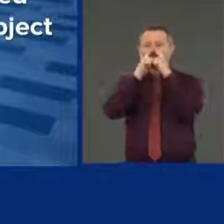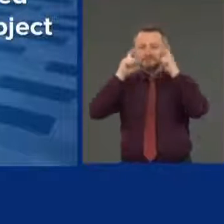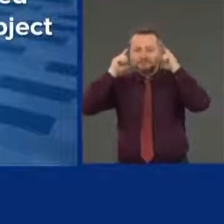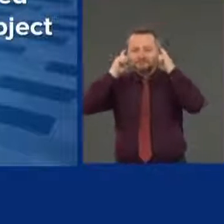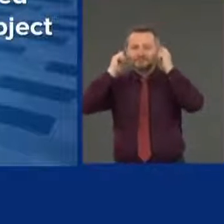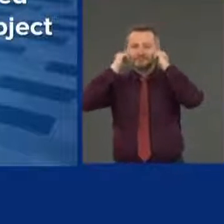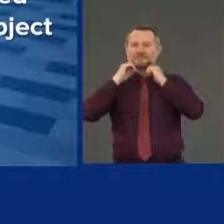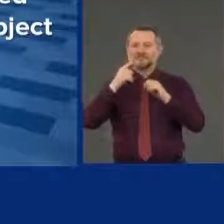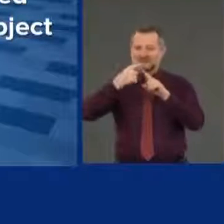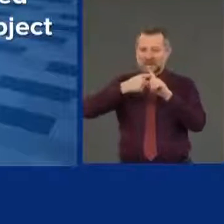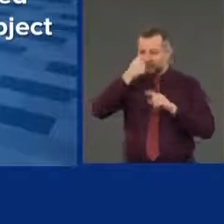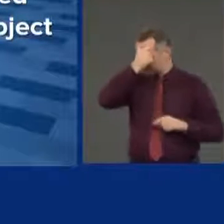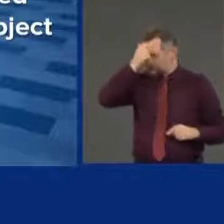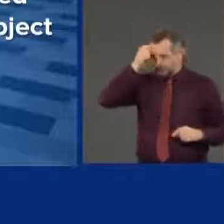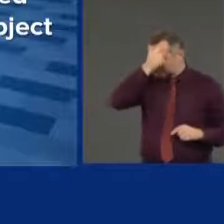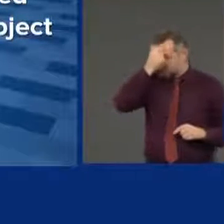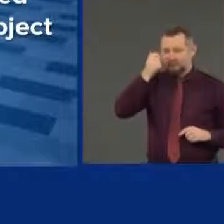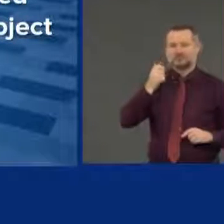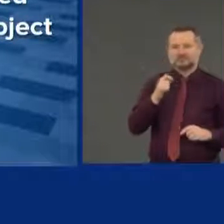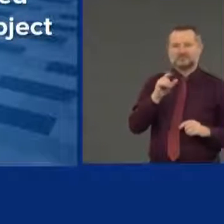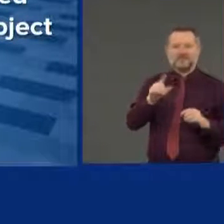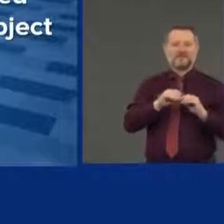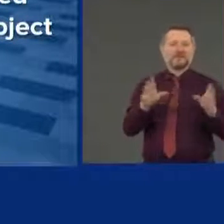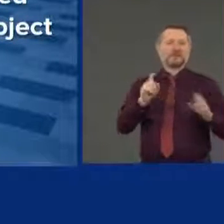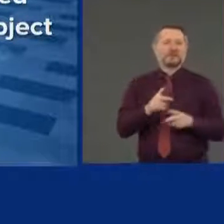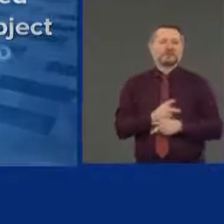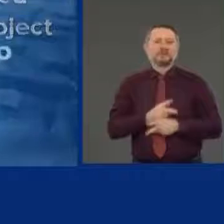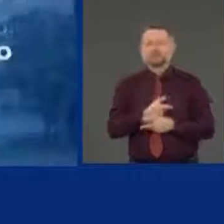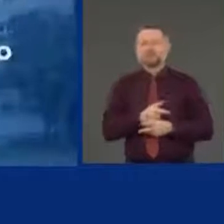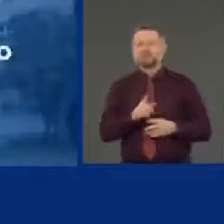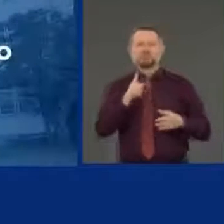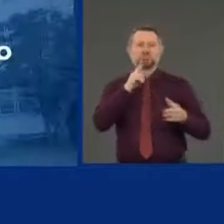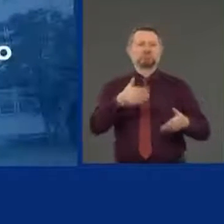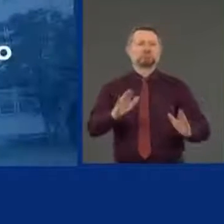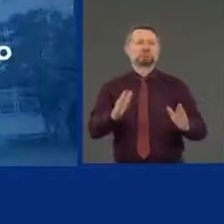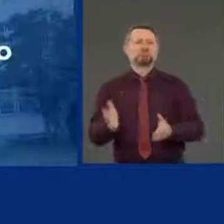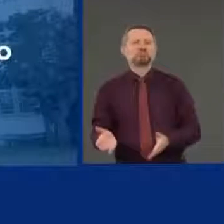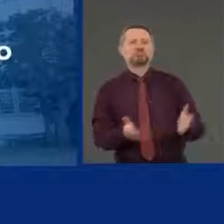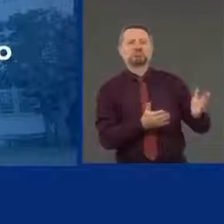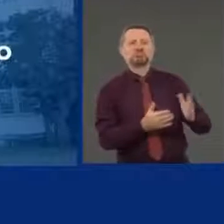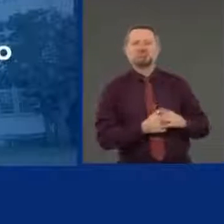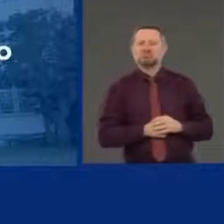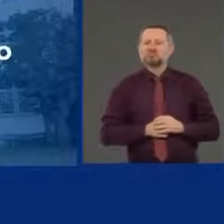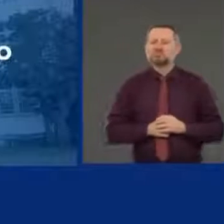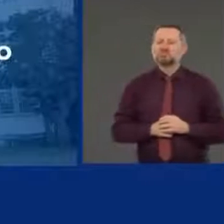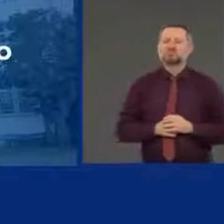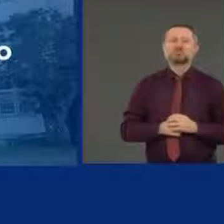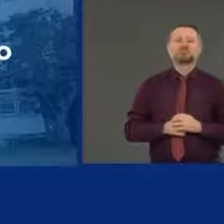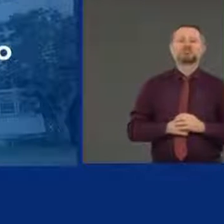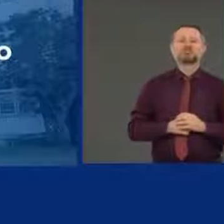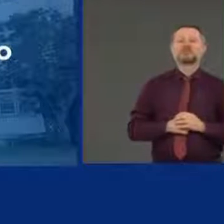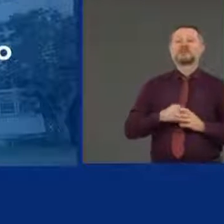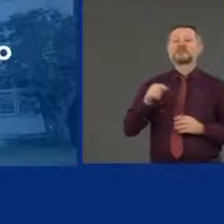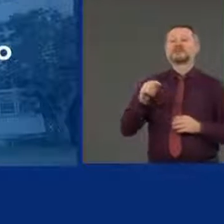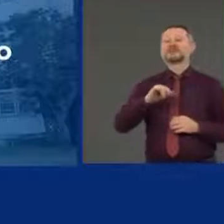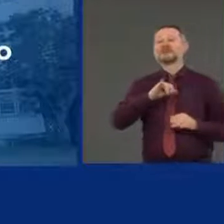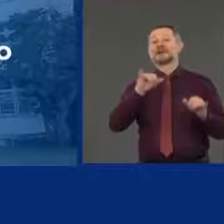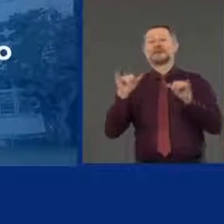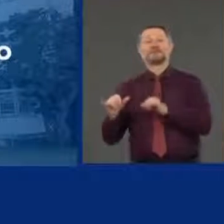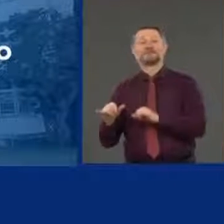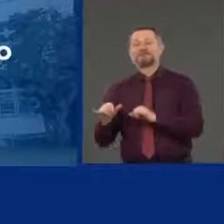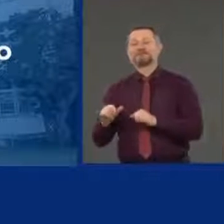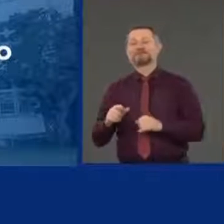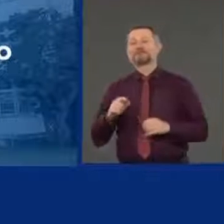be careful, but we'll allow visitors in hospitals. Same thing with